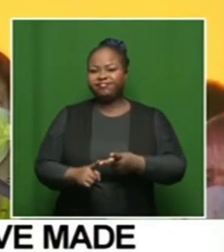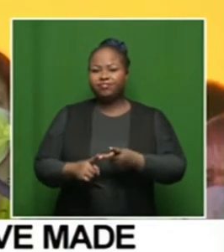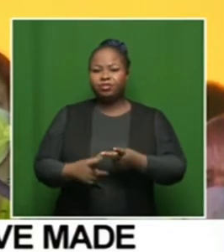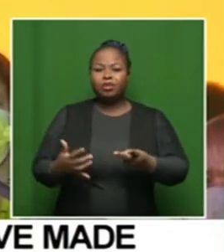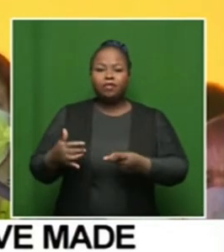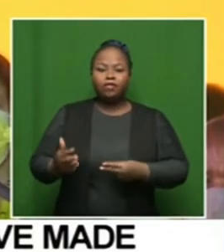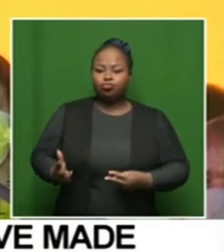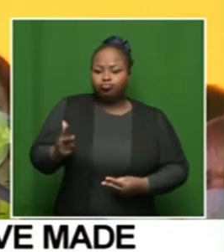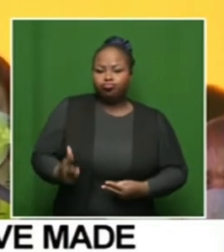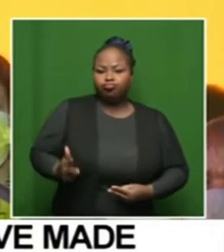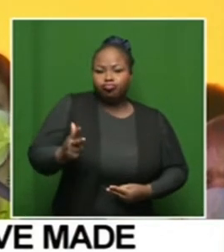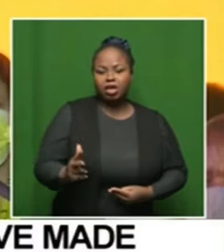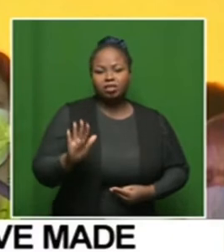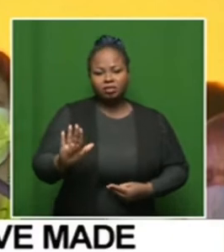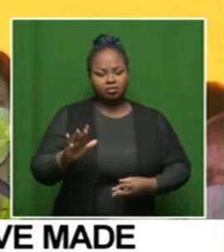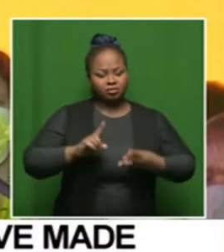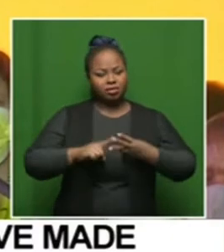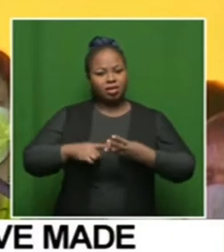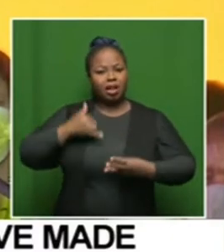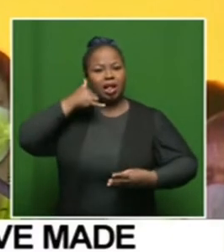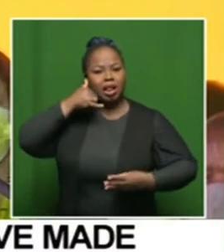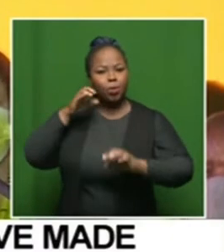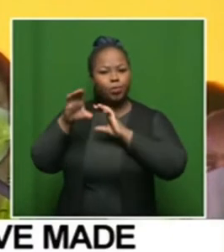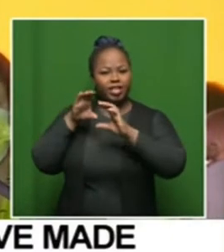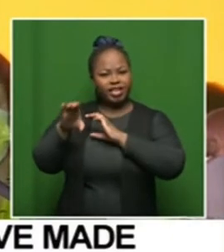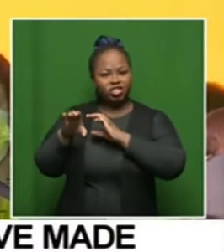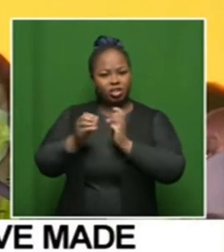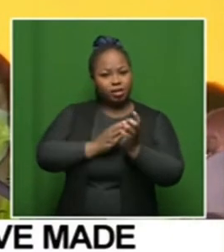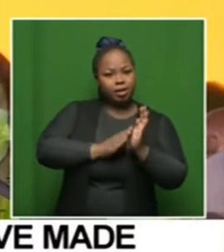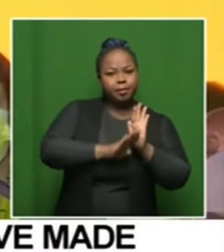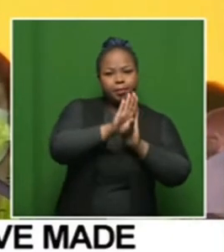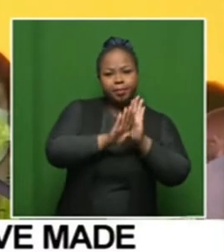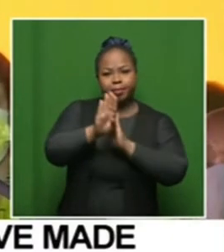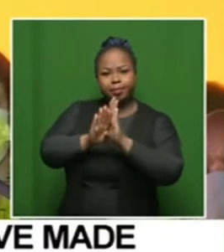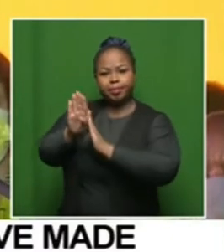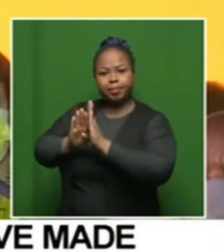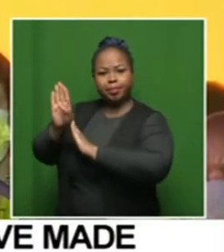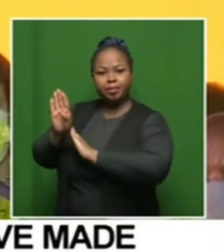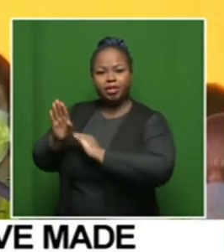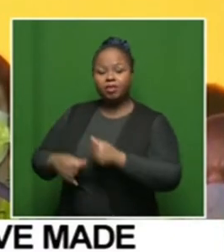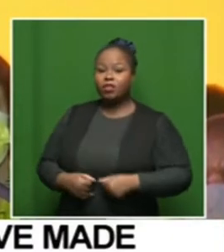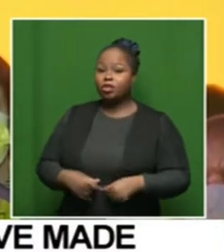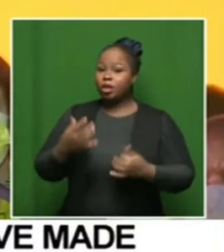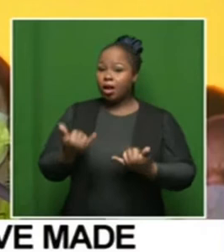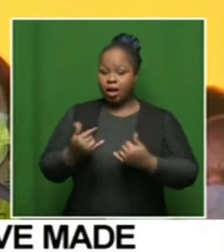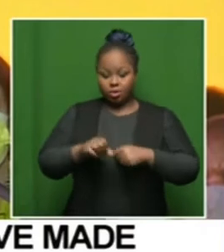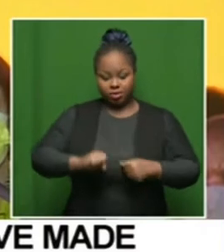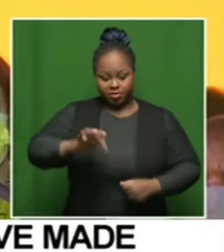telecommunications, that will improve efficiency and increase our country's competitiveness